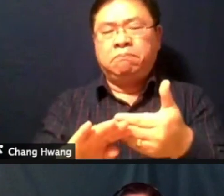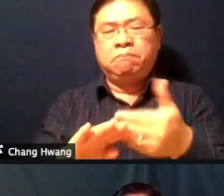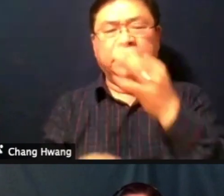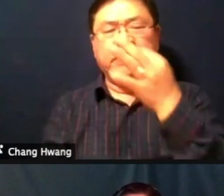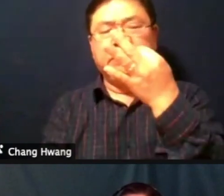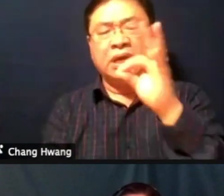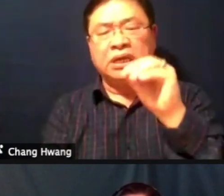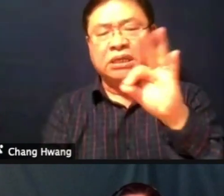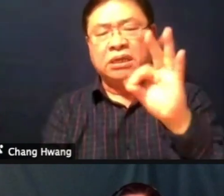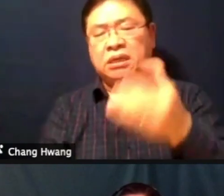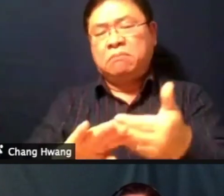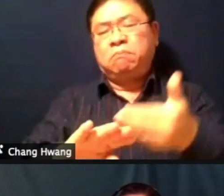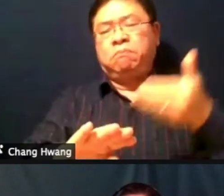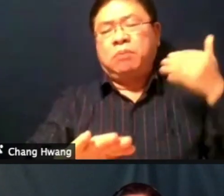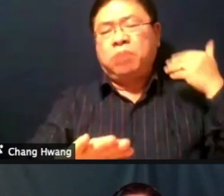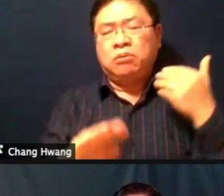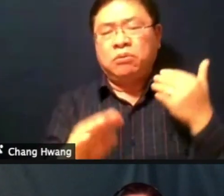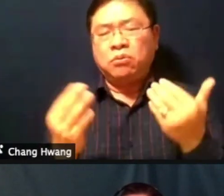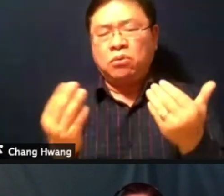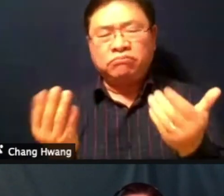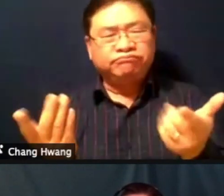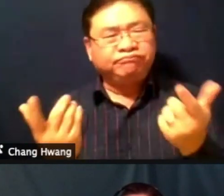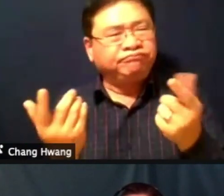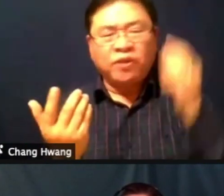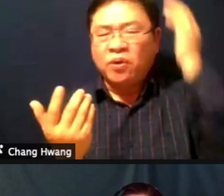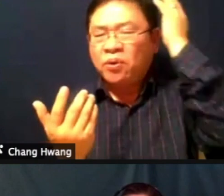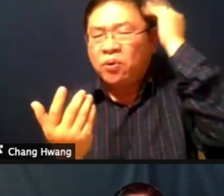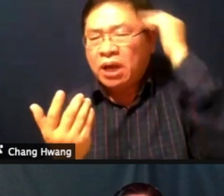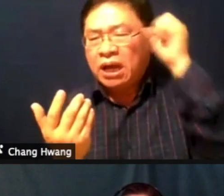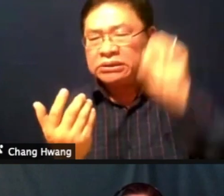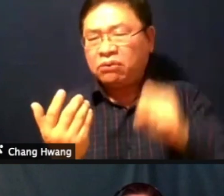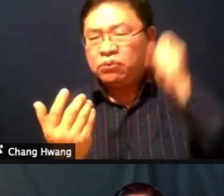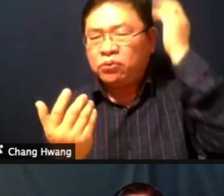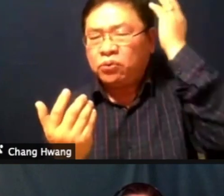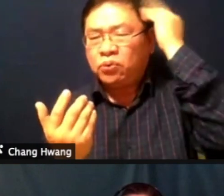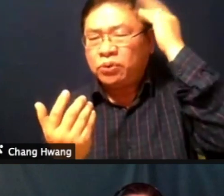Now, in 1909, keep in mind that is the